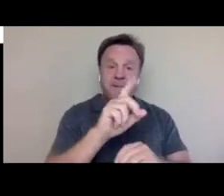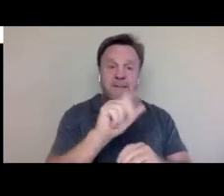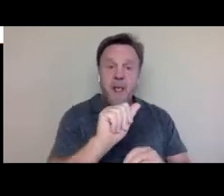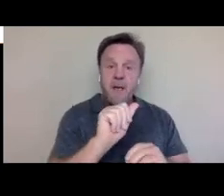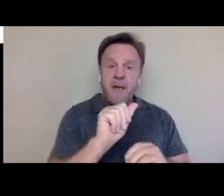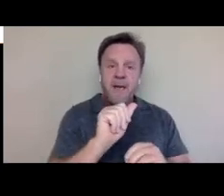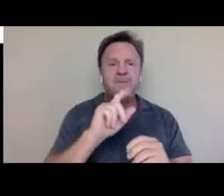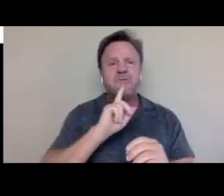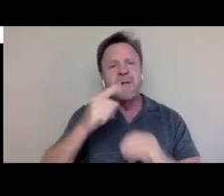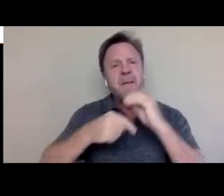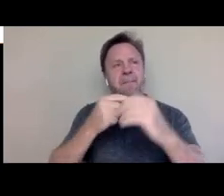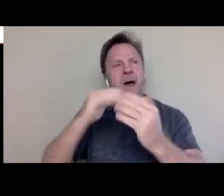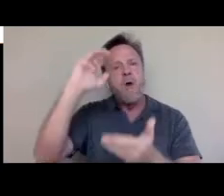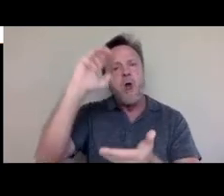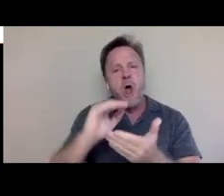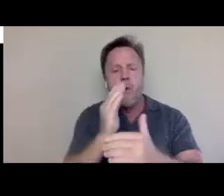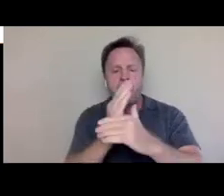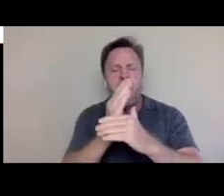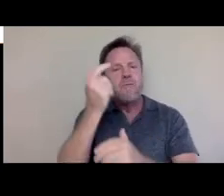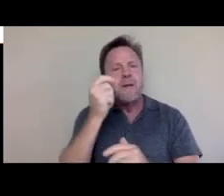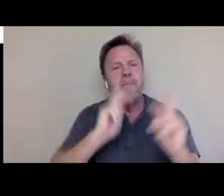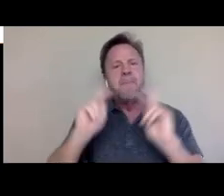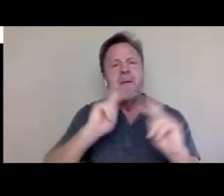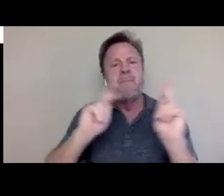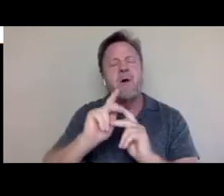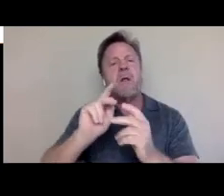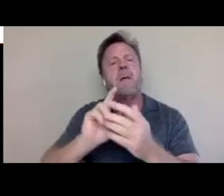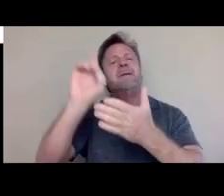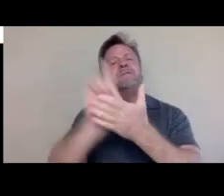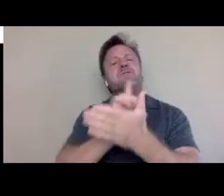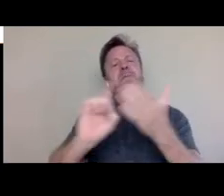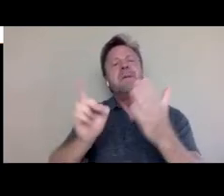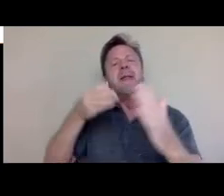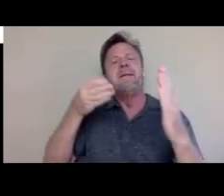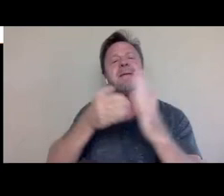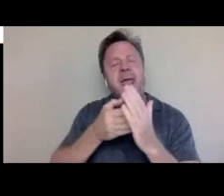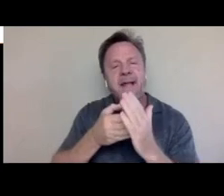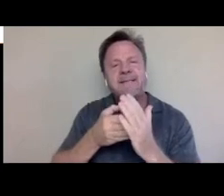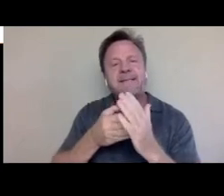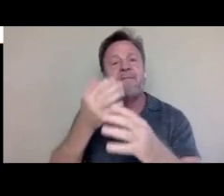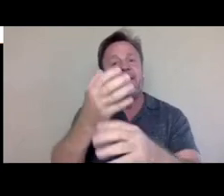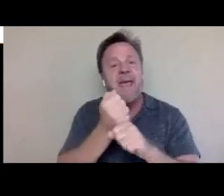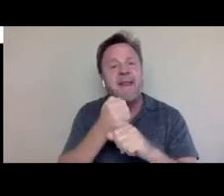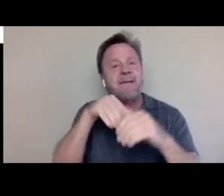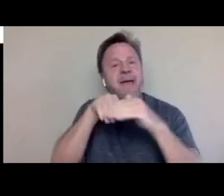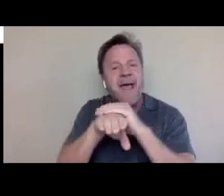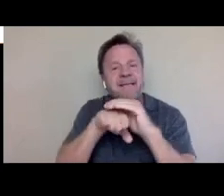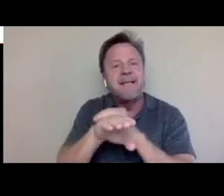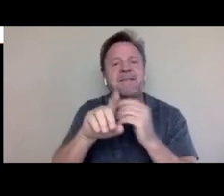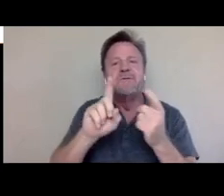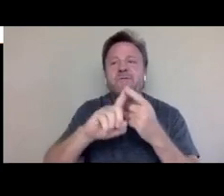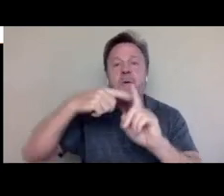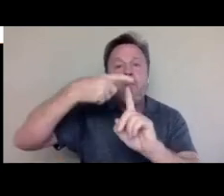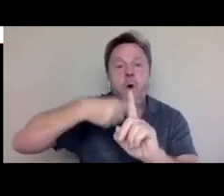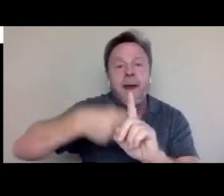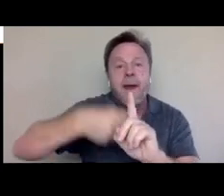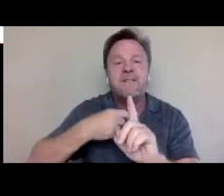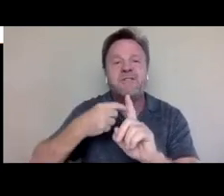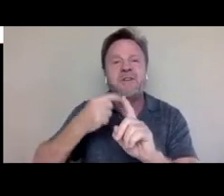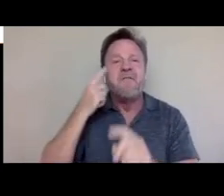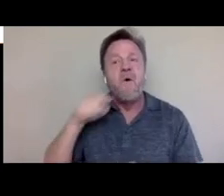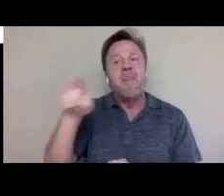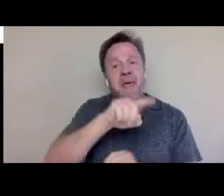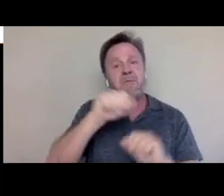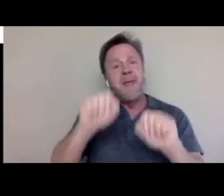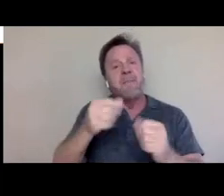low, moderate income people being discriminated against and getting access to a mortgage so that they could buy a